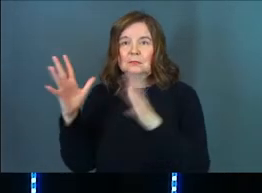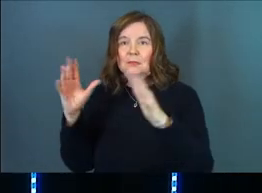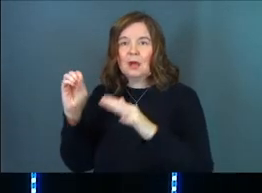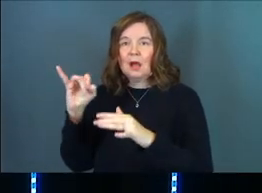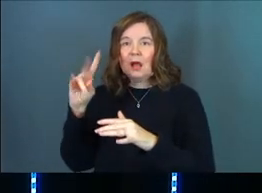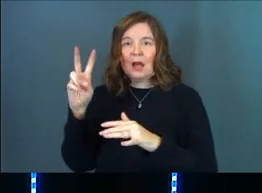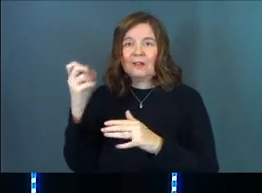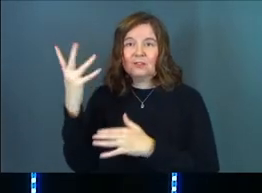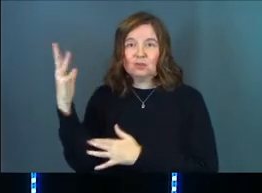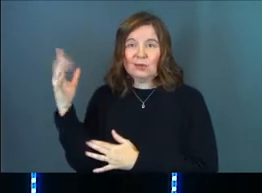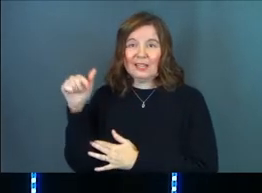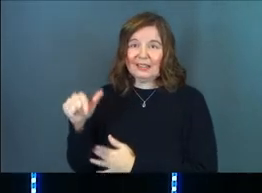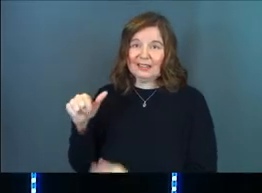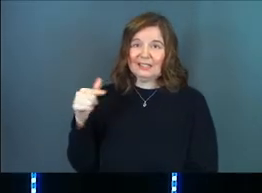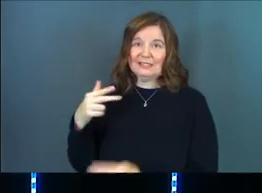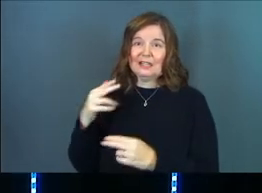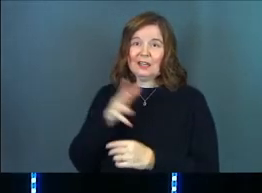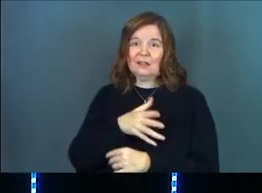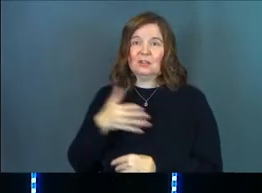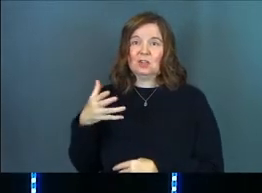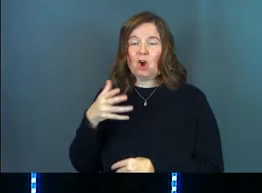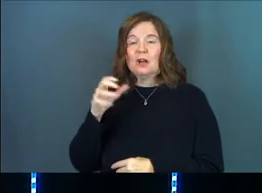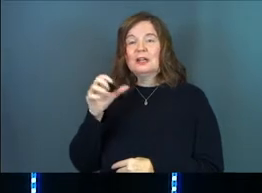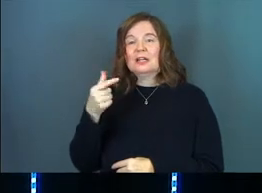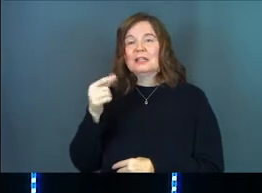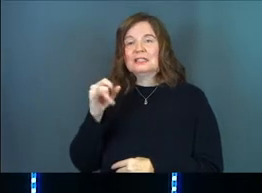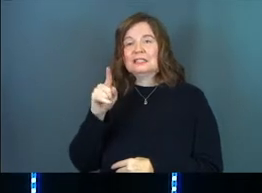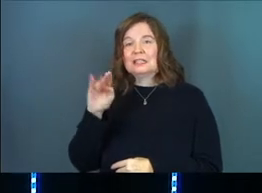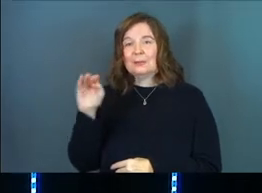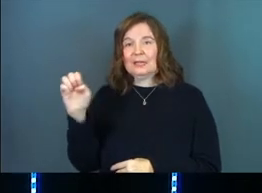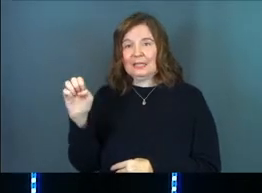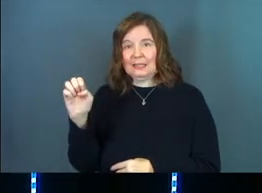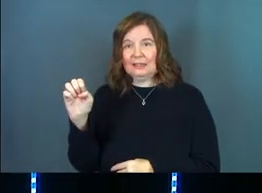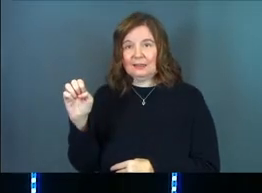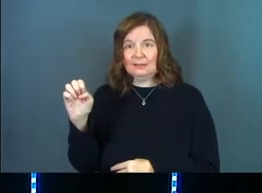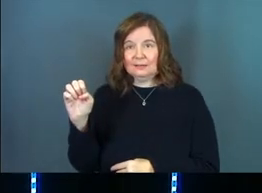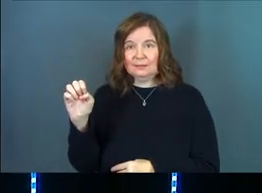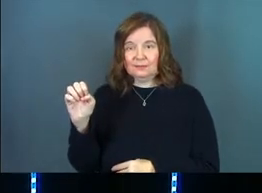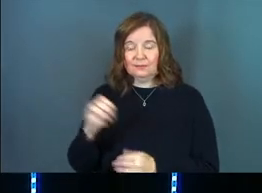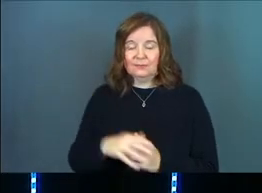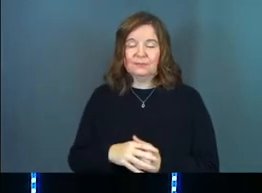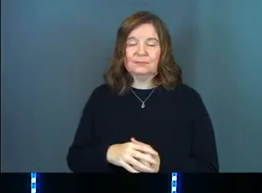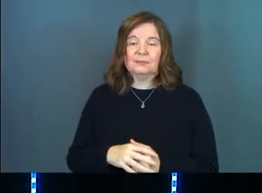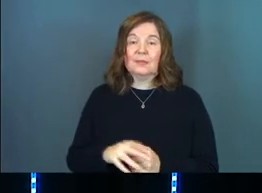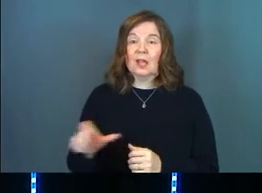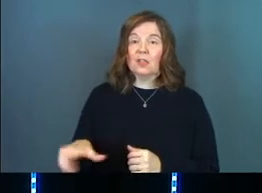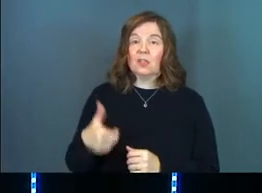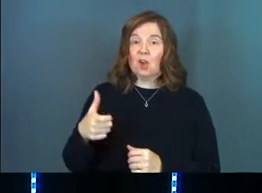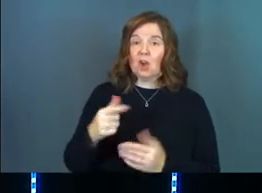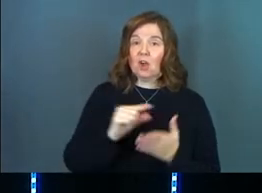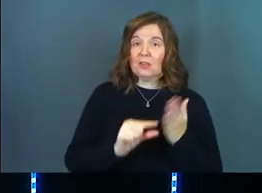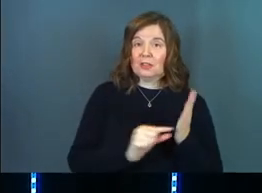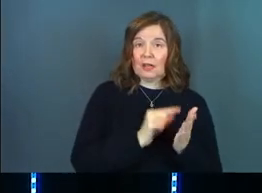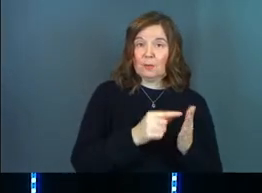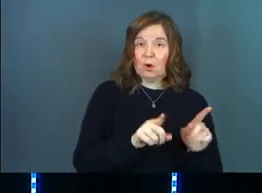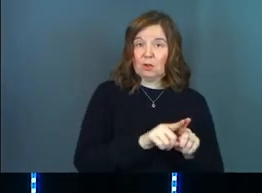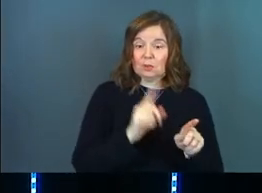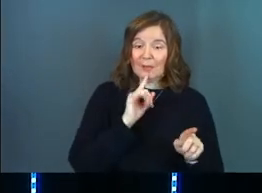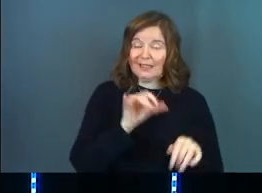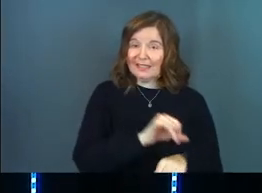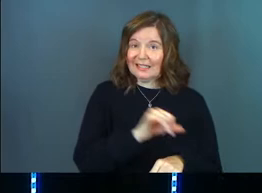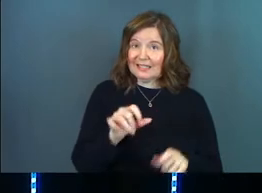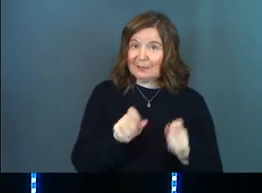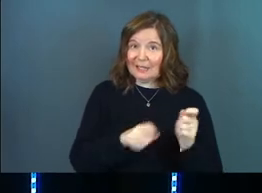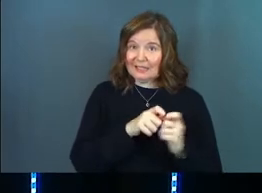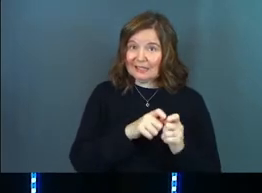olive trees. This is Gethsemane. This is the Garden of Gethsemane. The other Gospels also talk about the